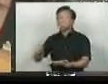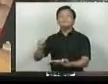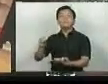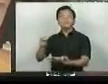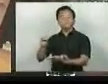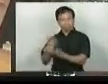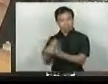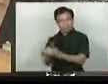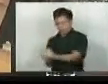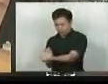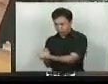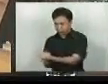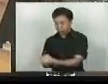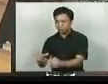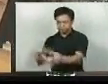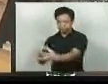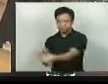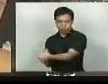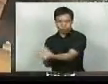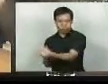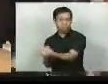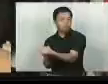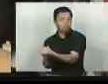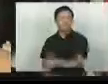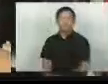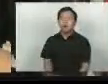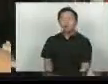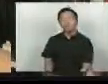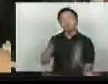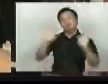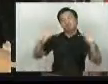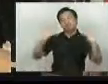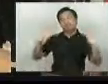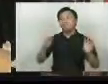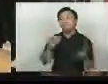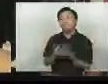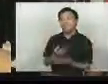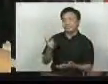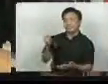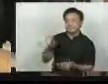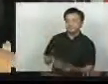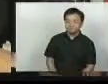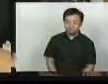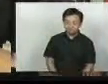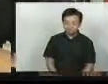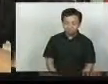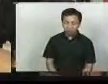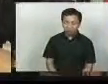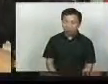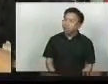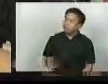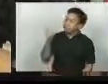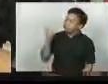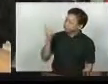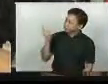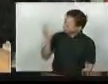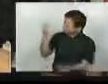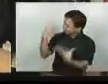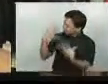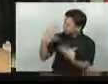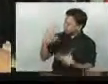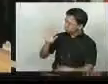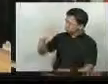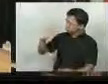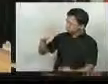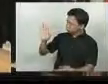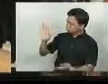the indigenous peoples, no? Okay, that's a wonderful component. And you know, based on what she told me, the prices